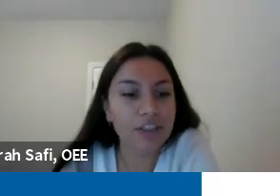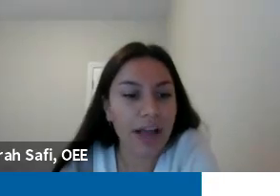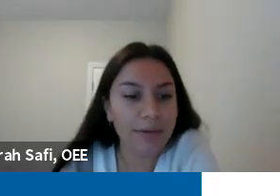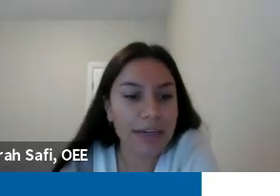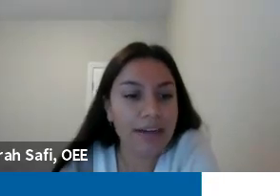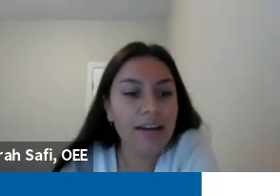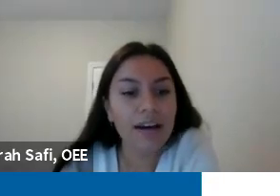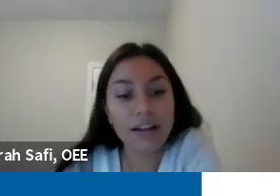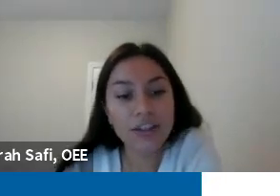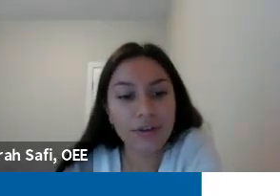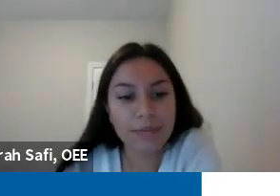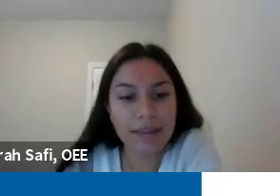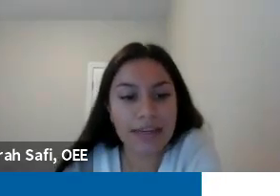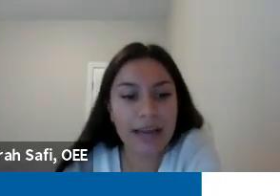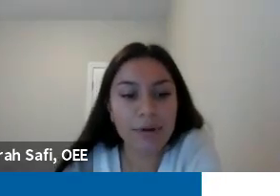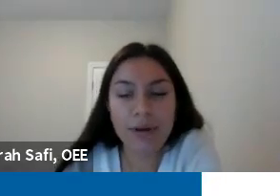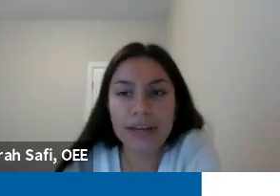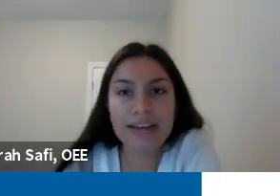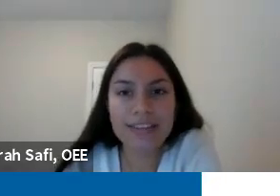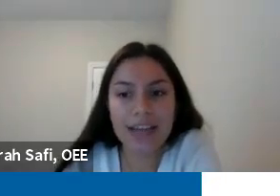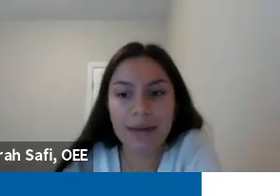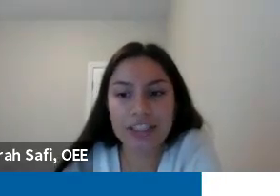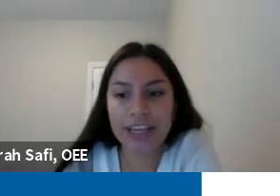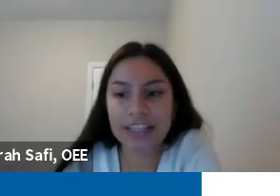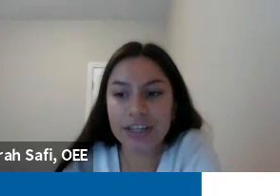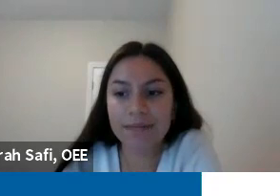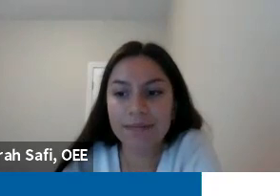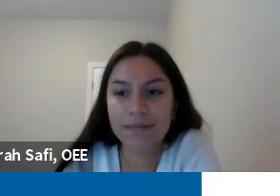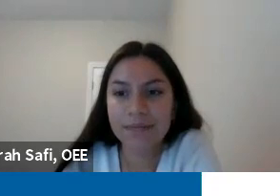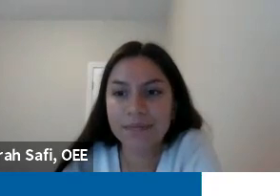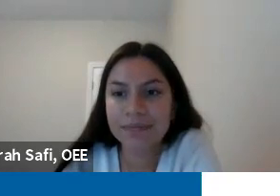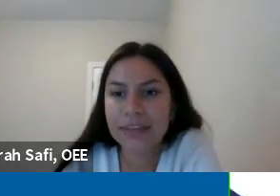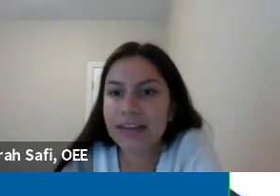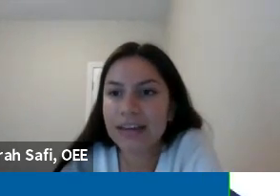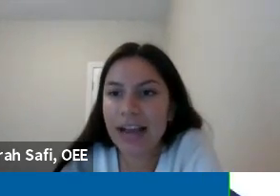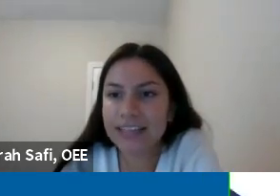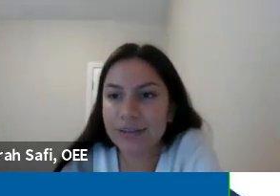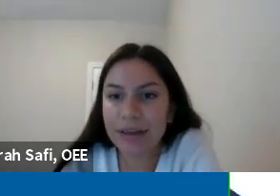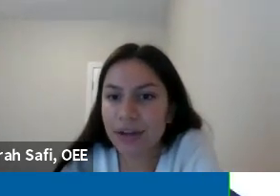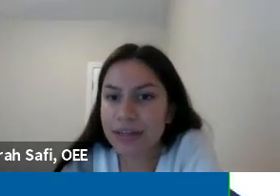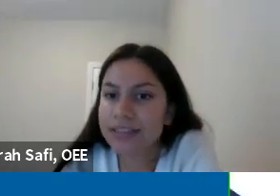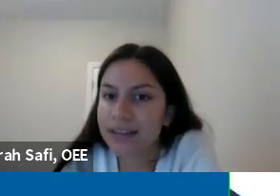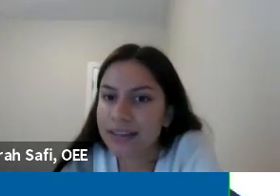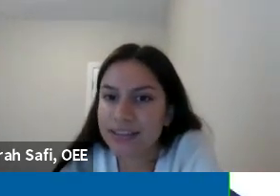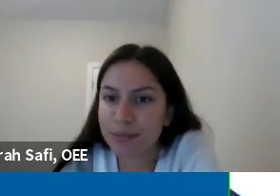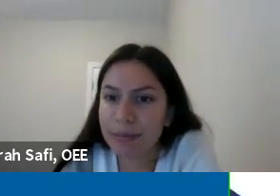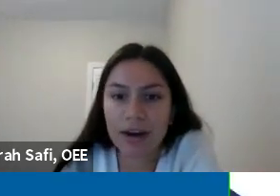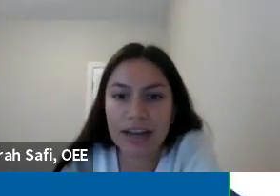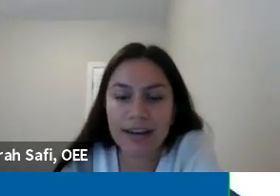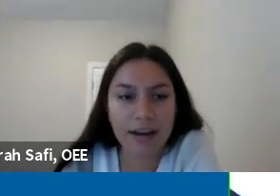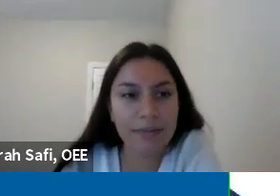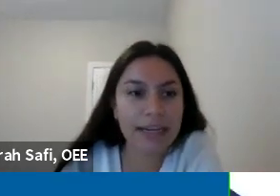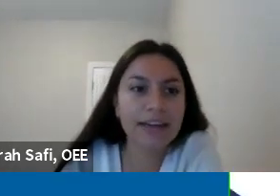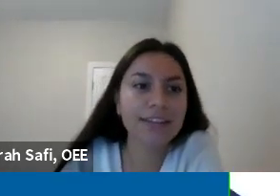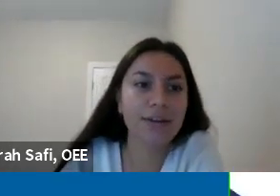gap, racial equity, college affordability, and promoting STEM education. As you may have noticed, this is a